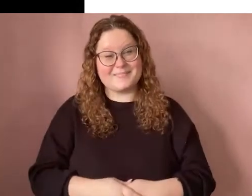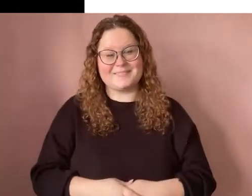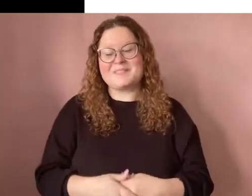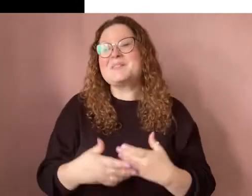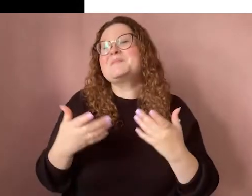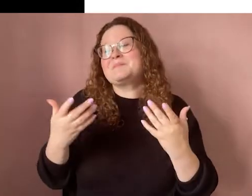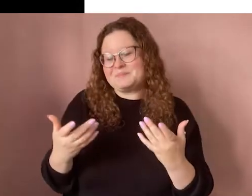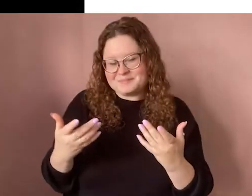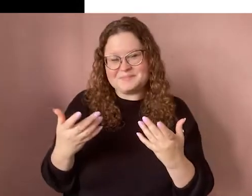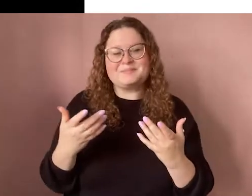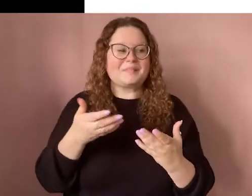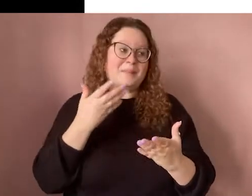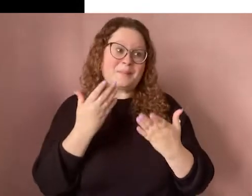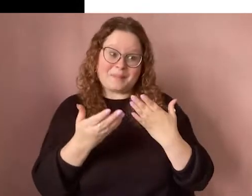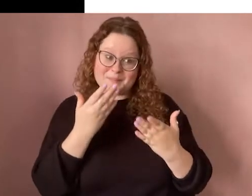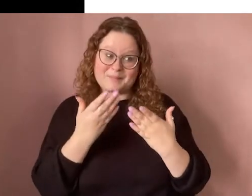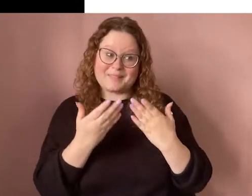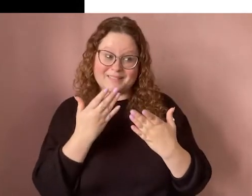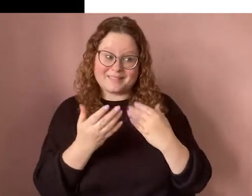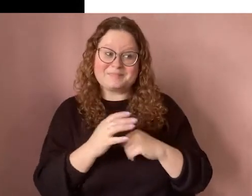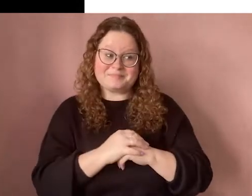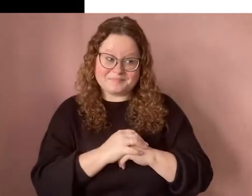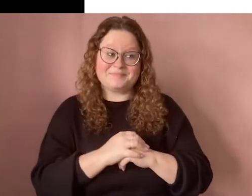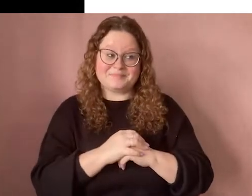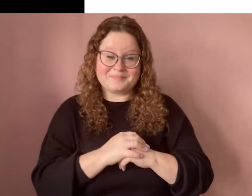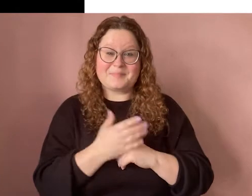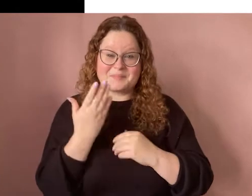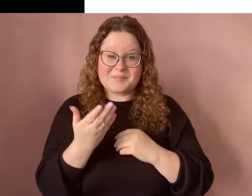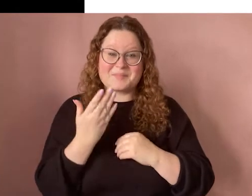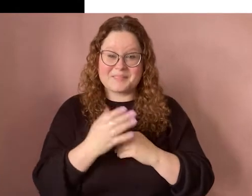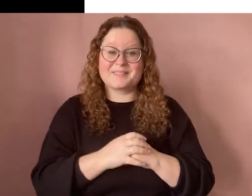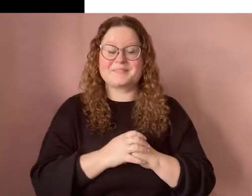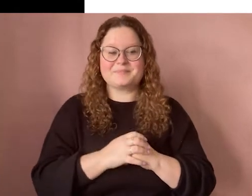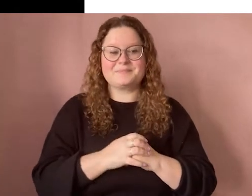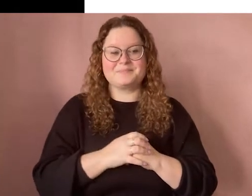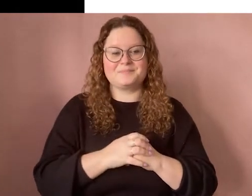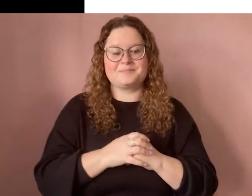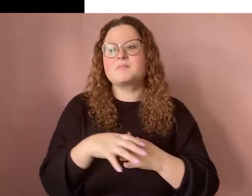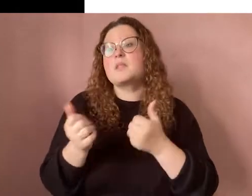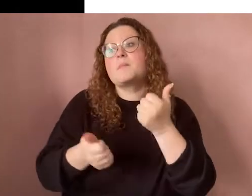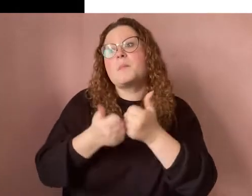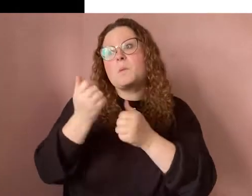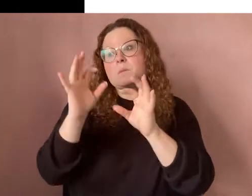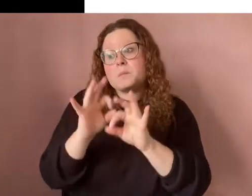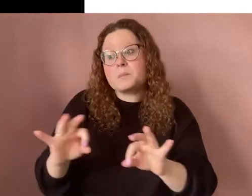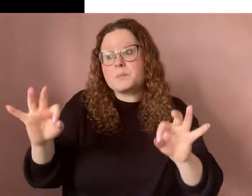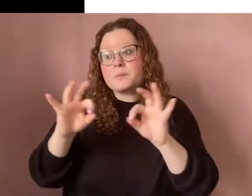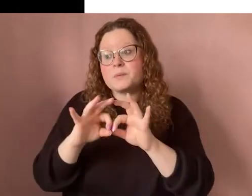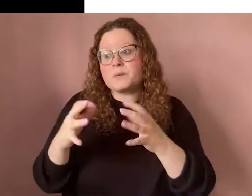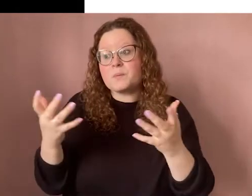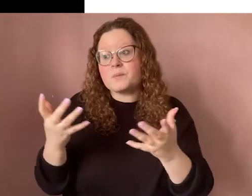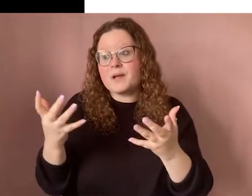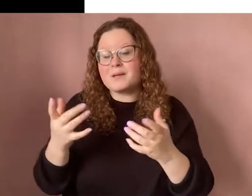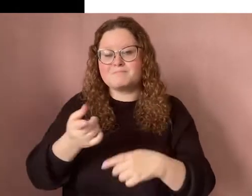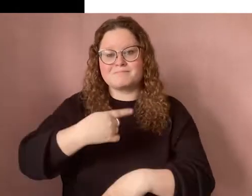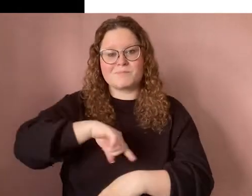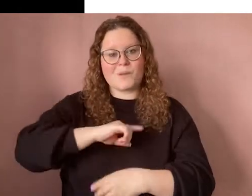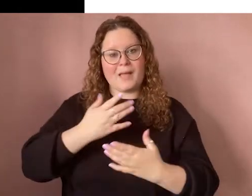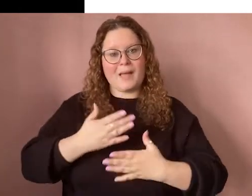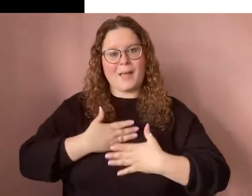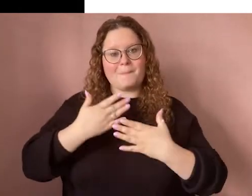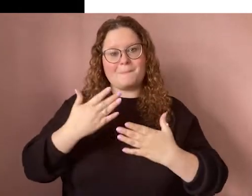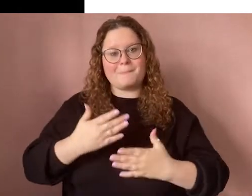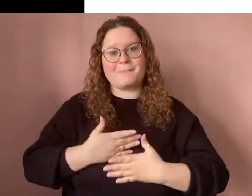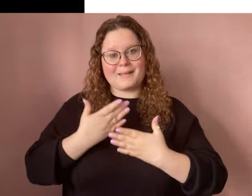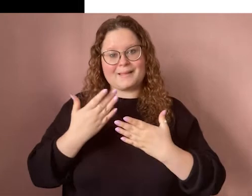Week. There's a real possibility of that taking place. More importantly, Bill, we're really pleased to give you the stage to give